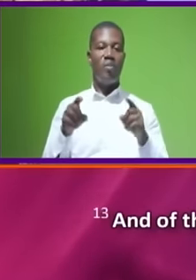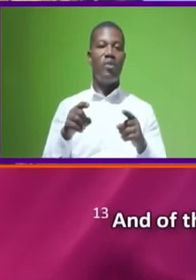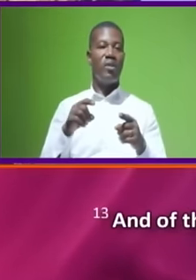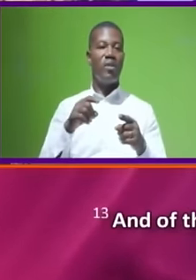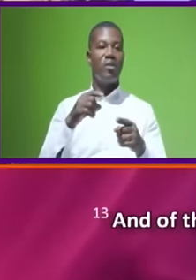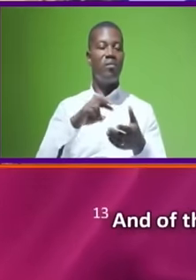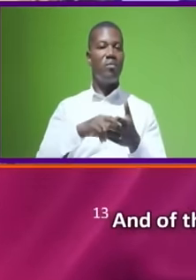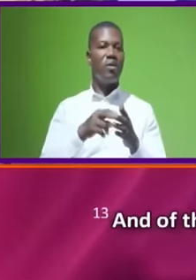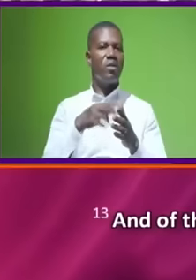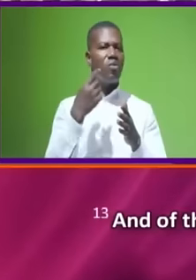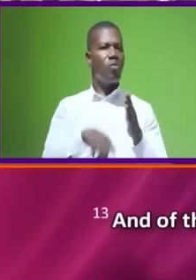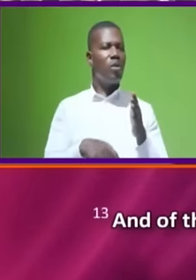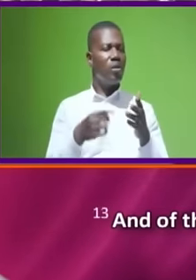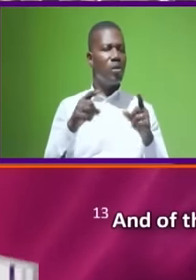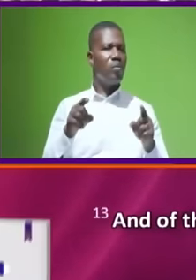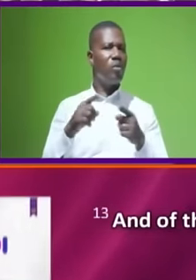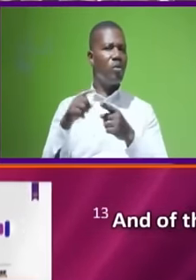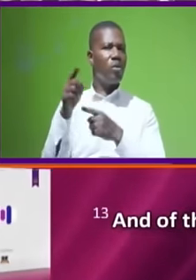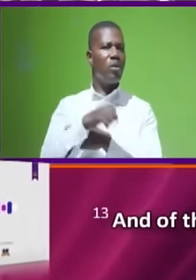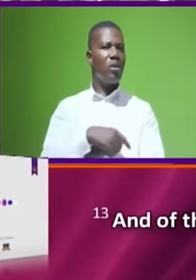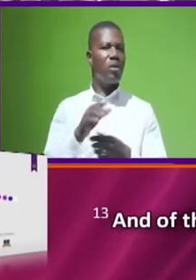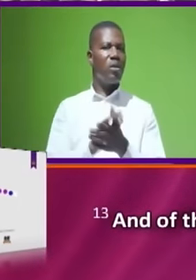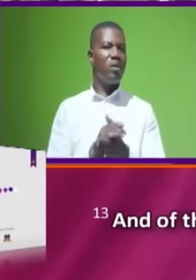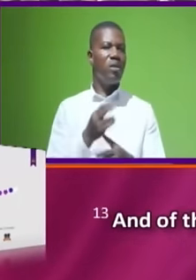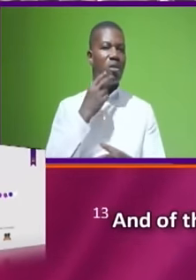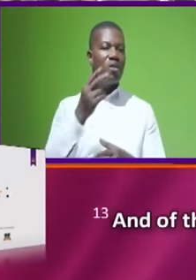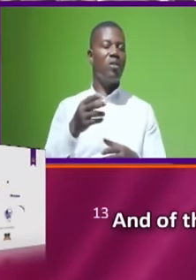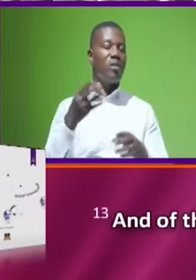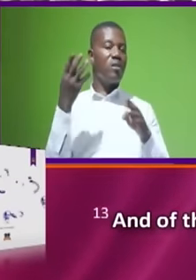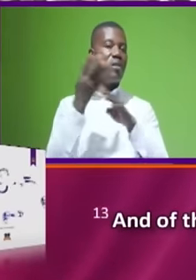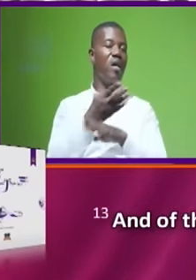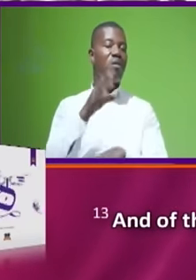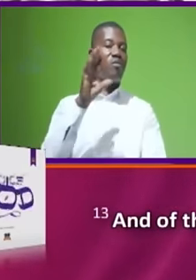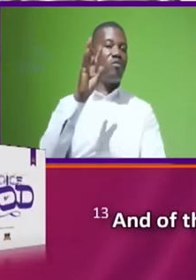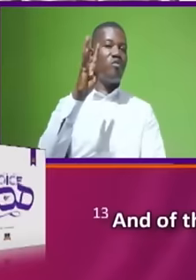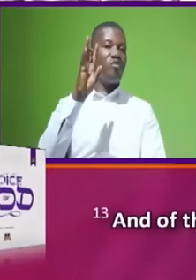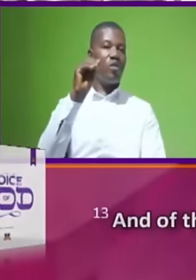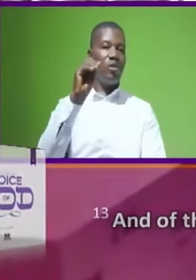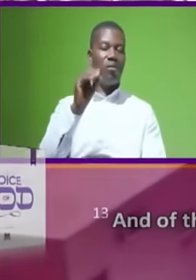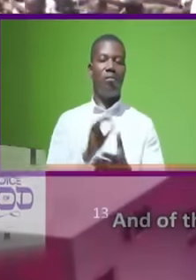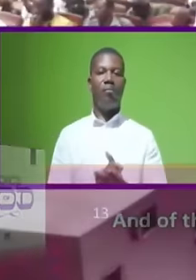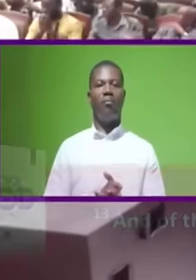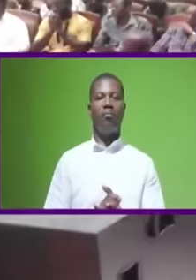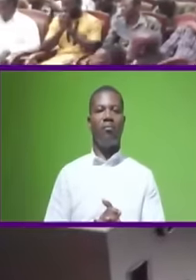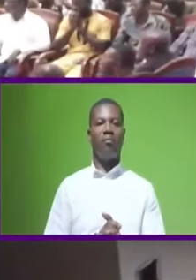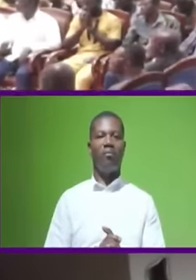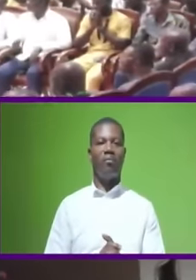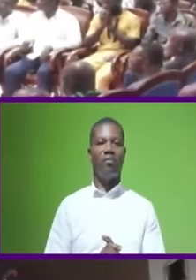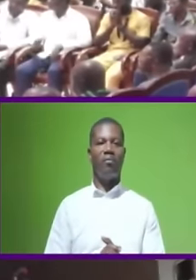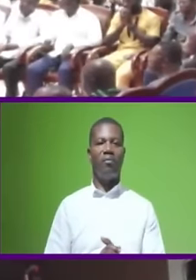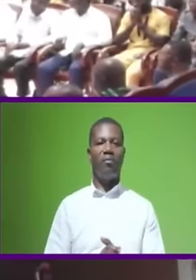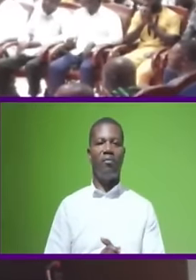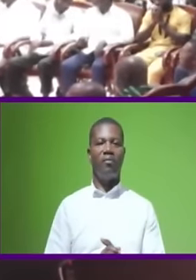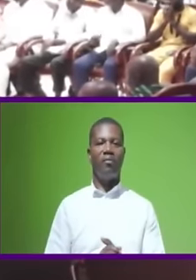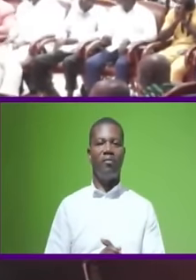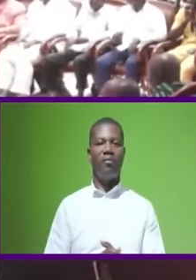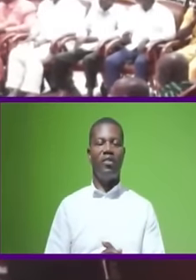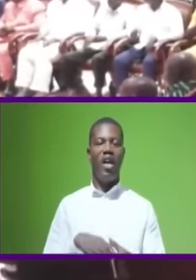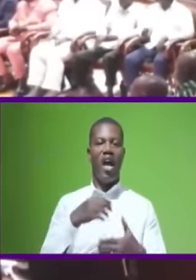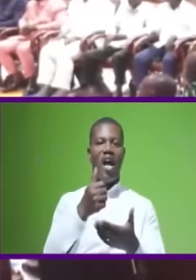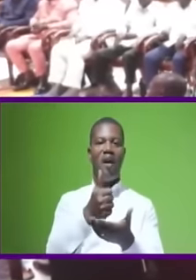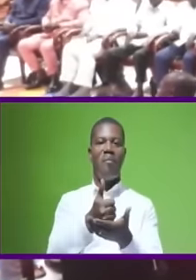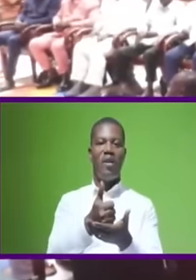what is the meaning of what is happening to me? Times 40. You shall see times 40 of this.